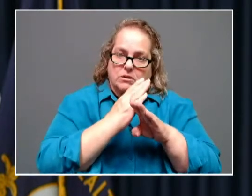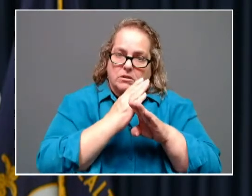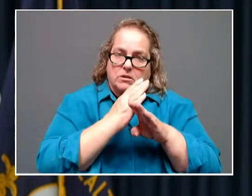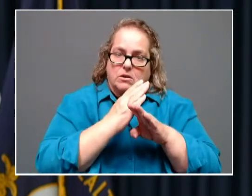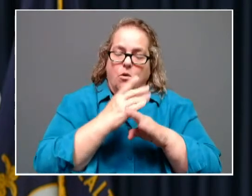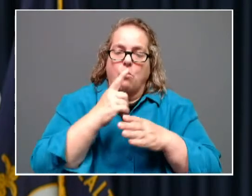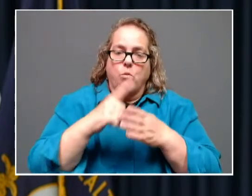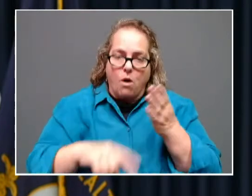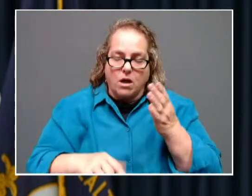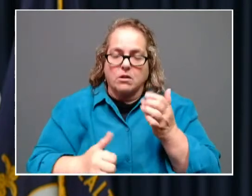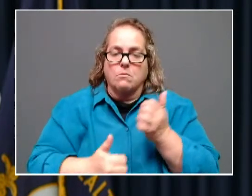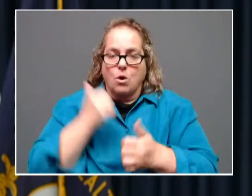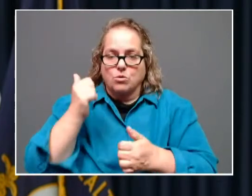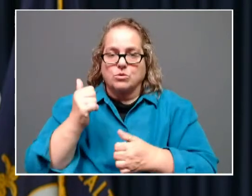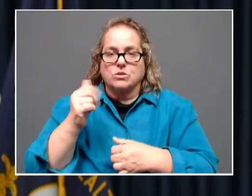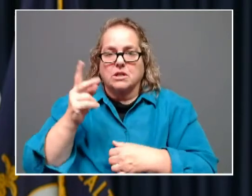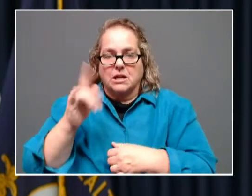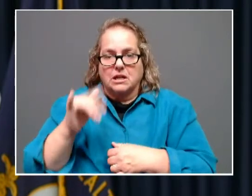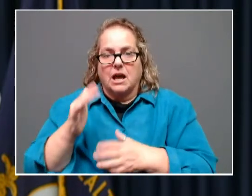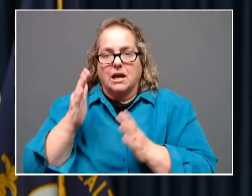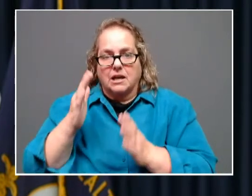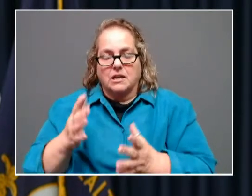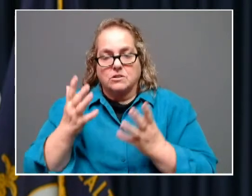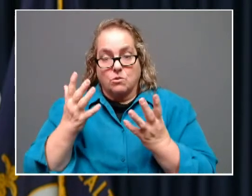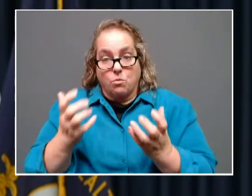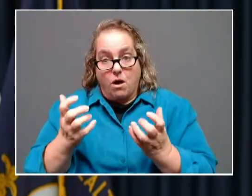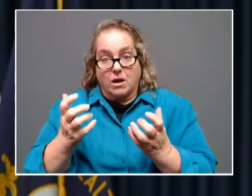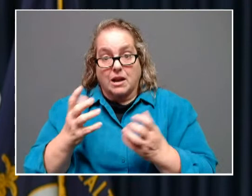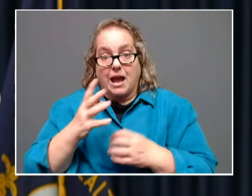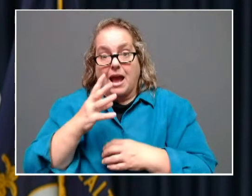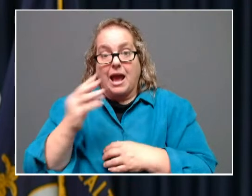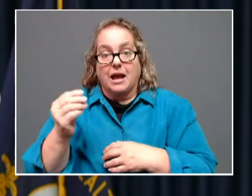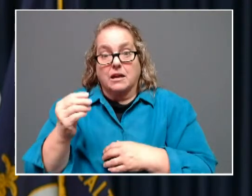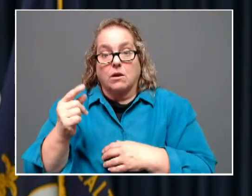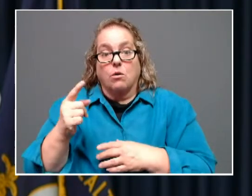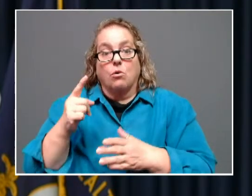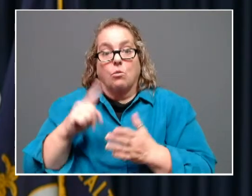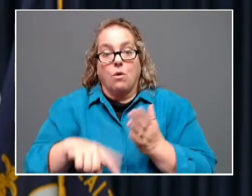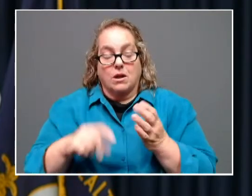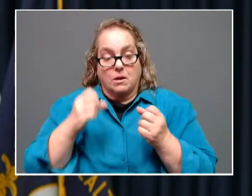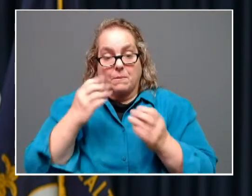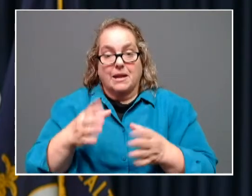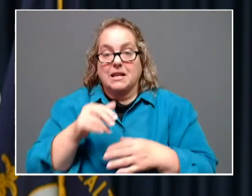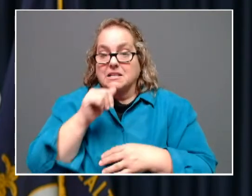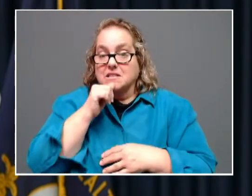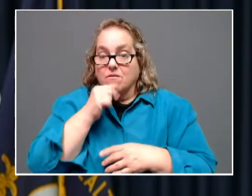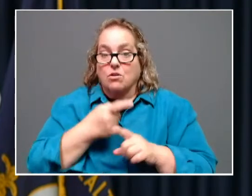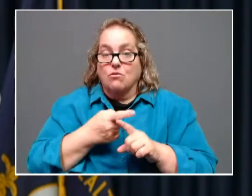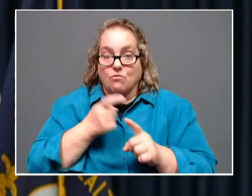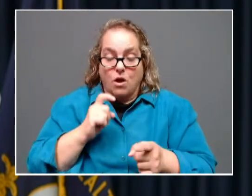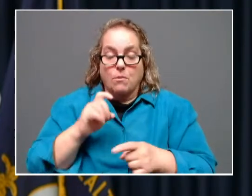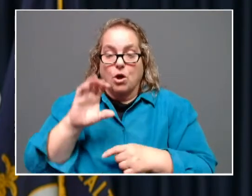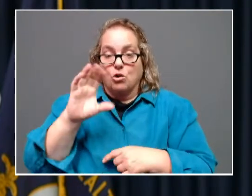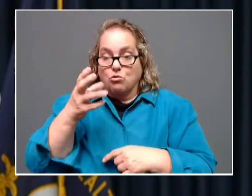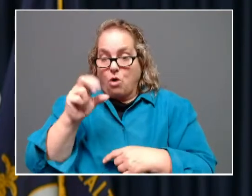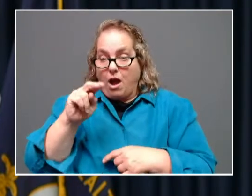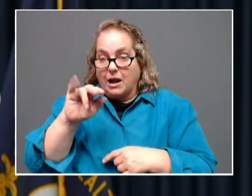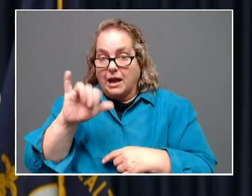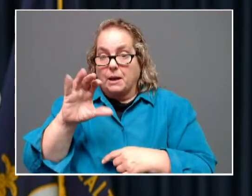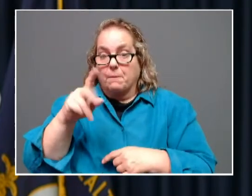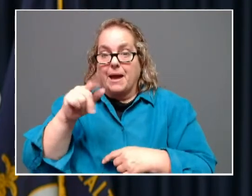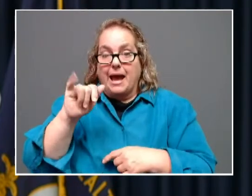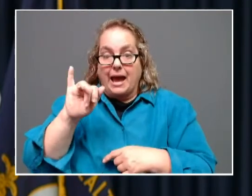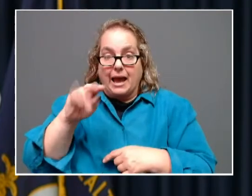majority of Kentuckians want and what many suffering from chronic pain, PTSD,